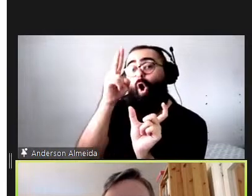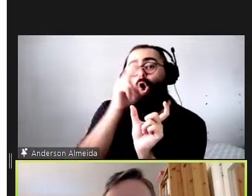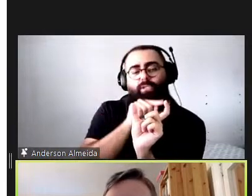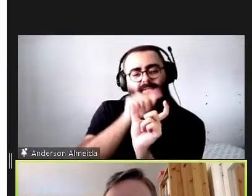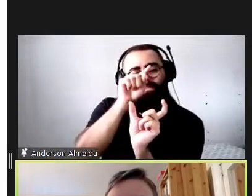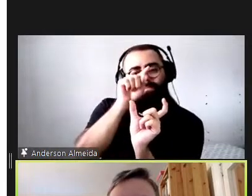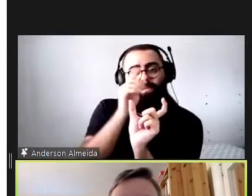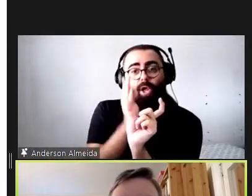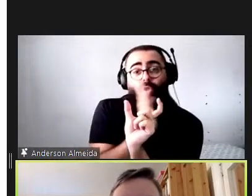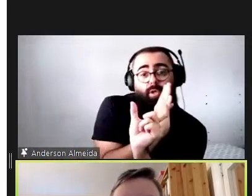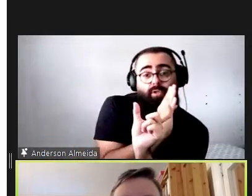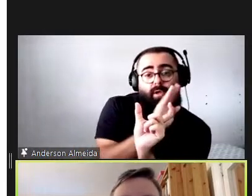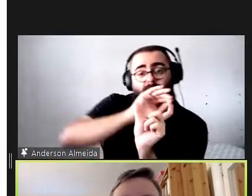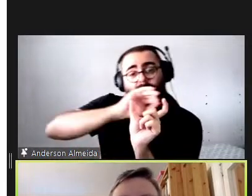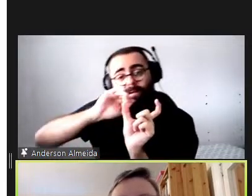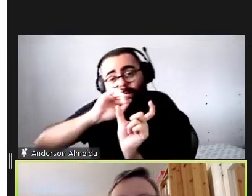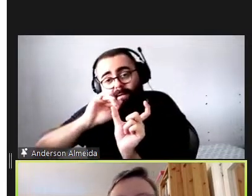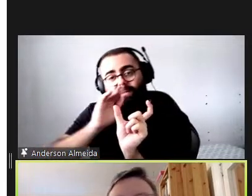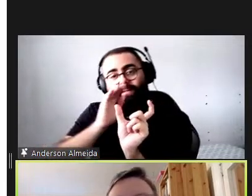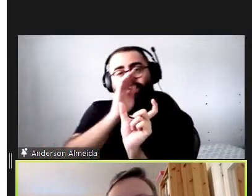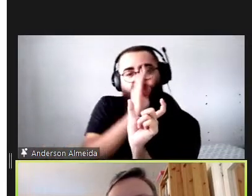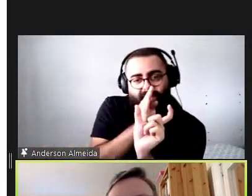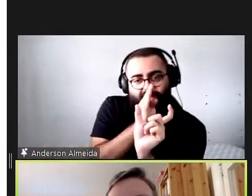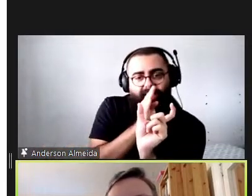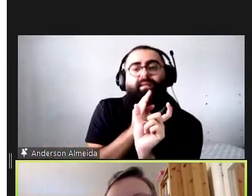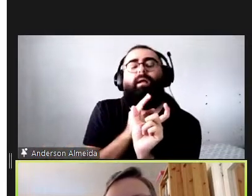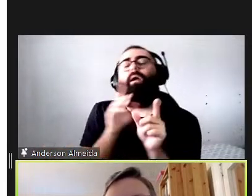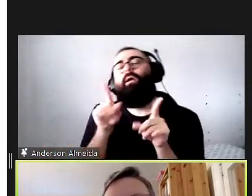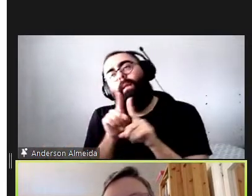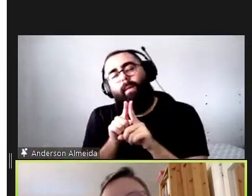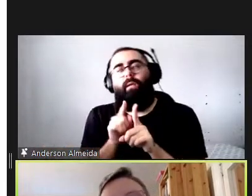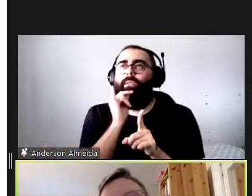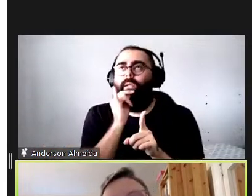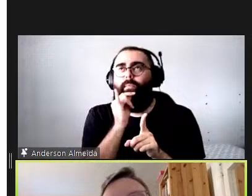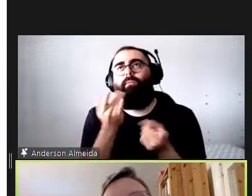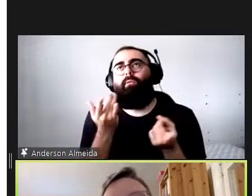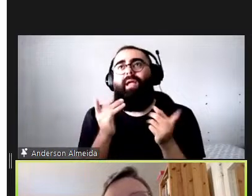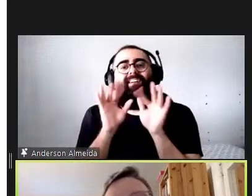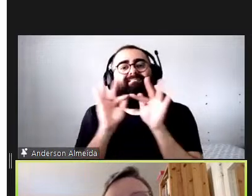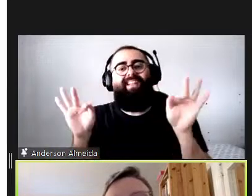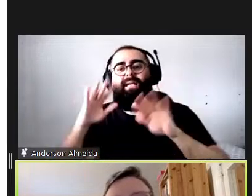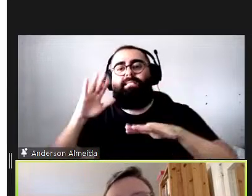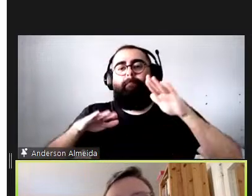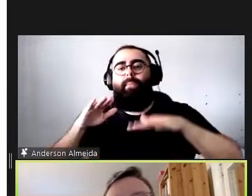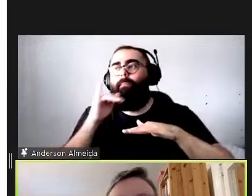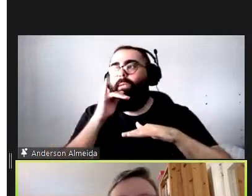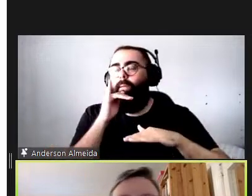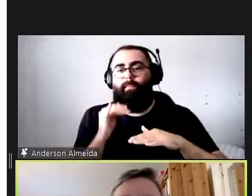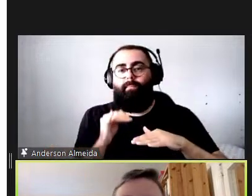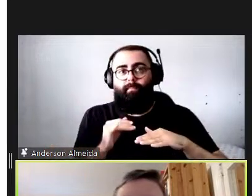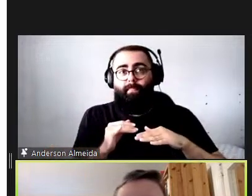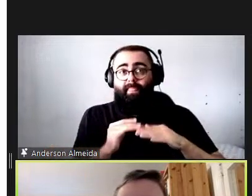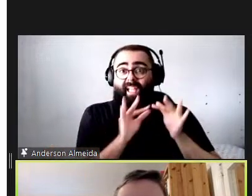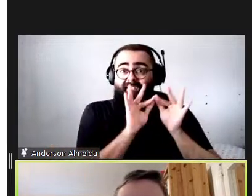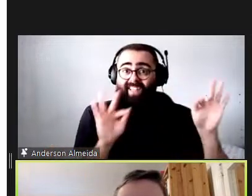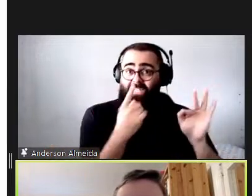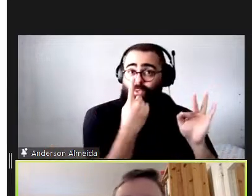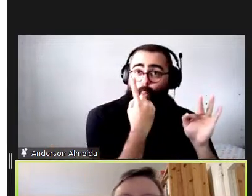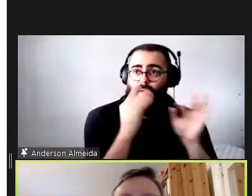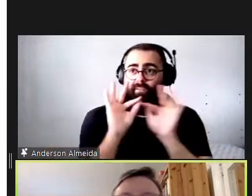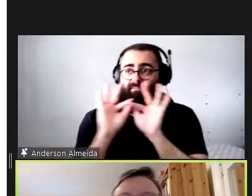minor intonational phrase boundary, such as in a list, or at a major phrase